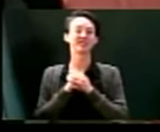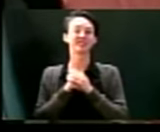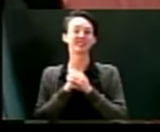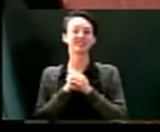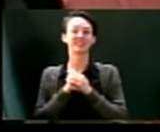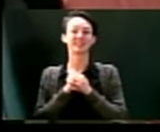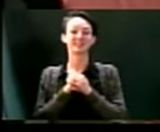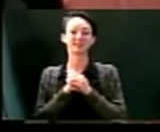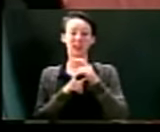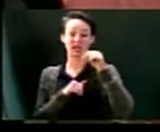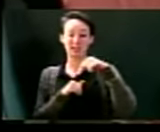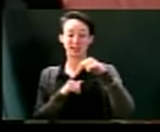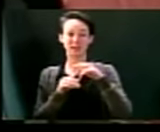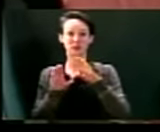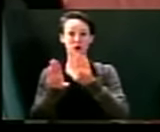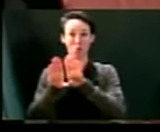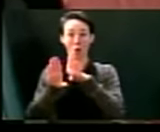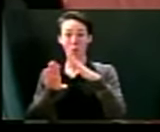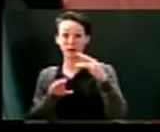been